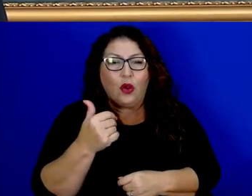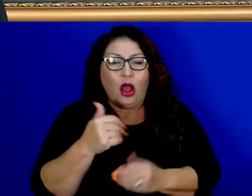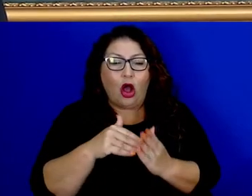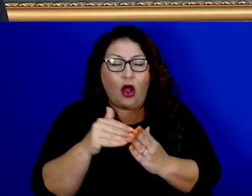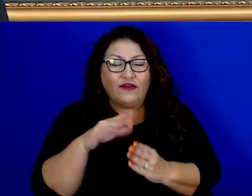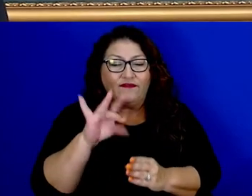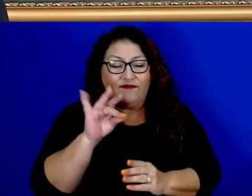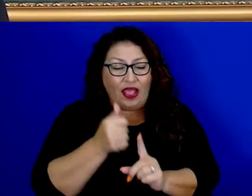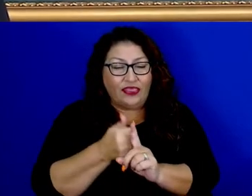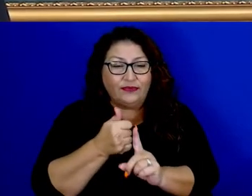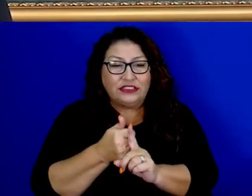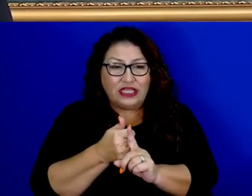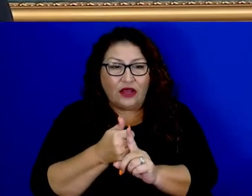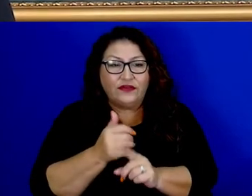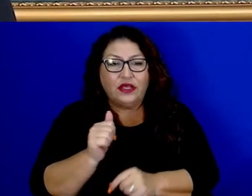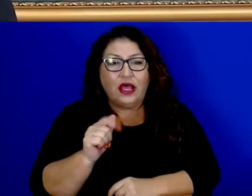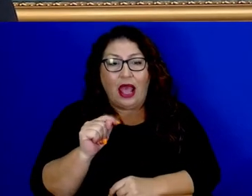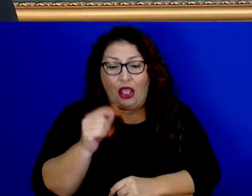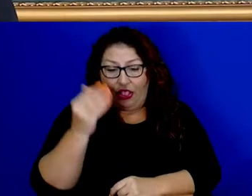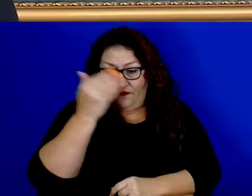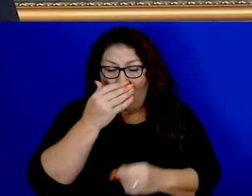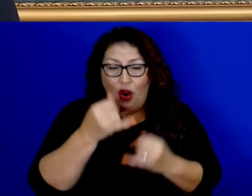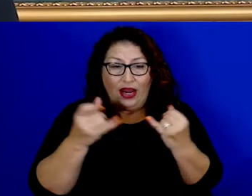at the front line of the pandemic.